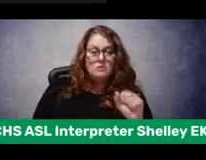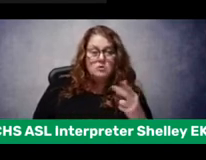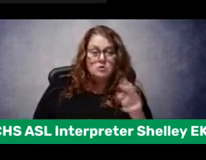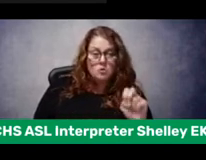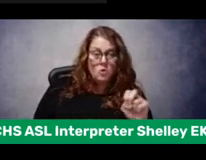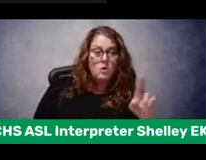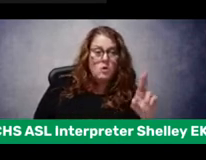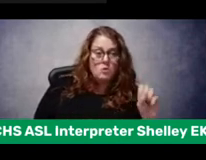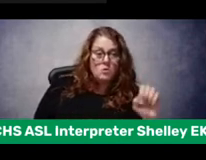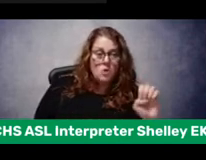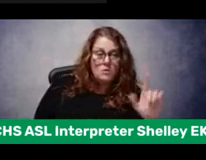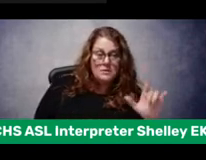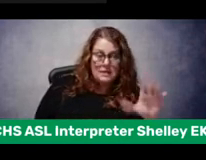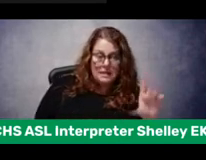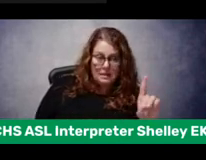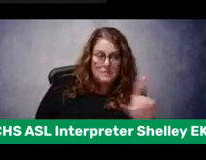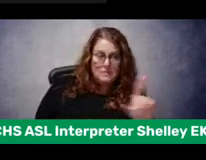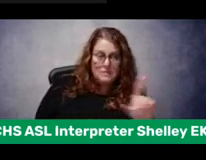Roseland. So